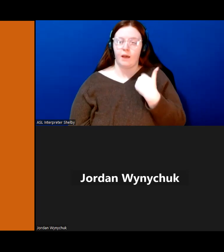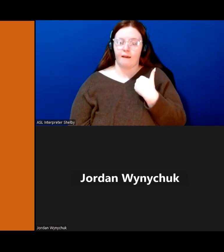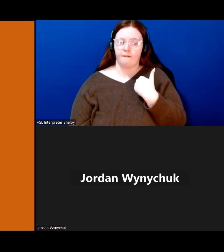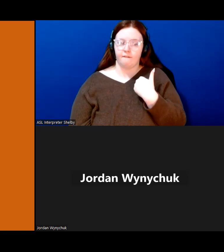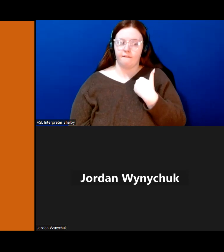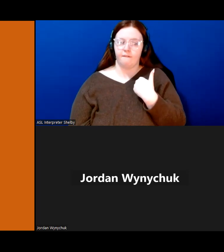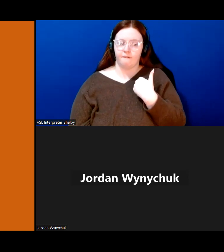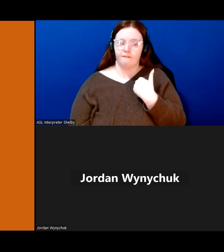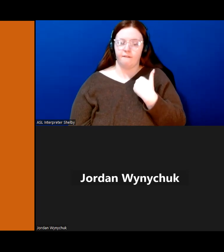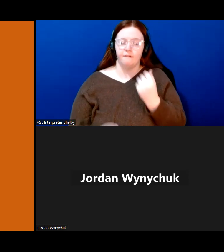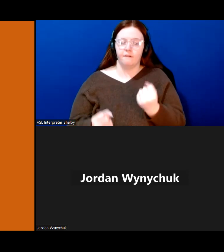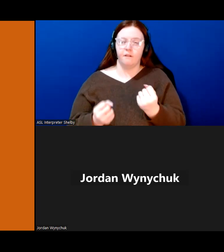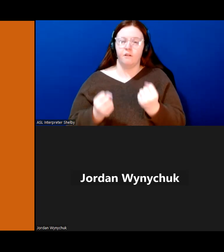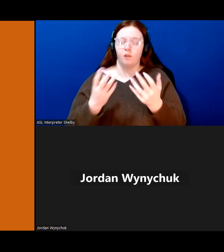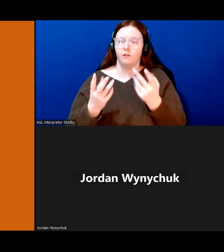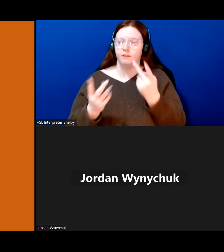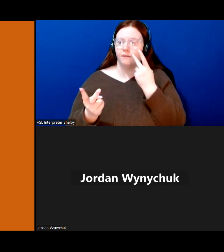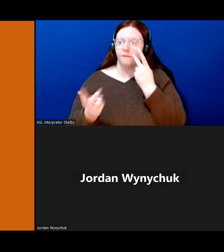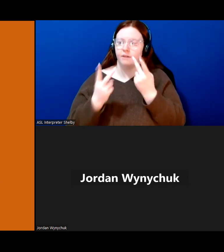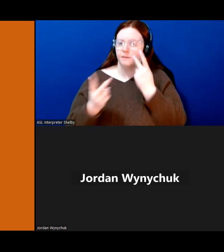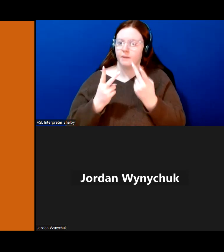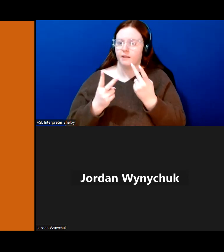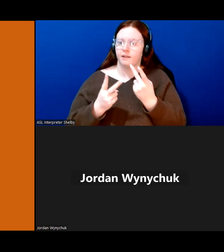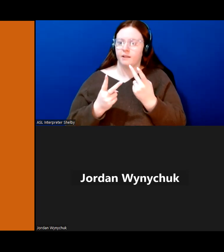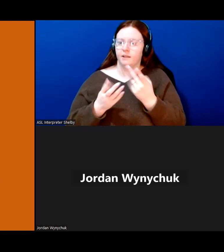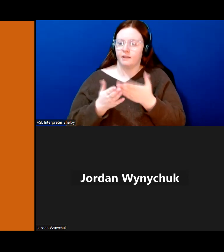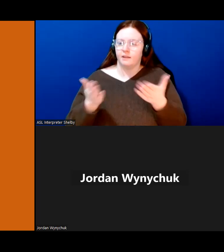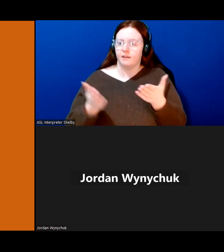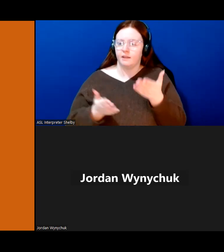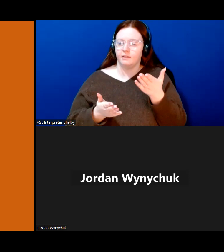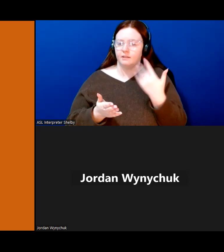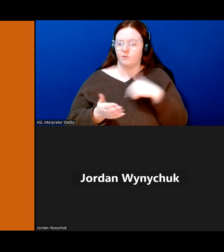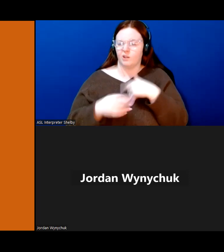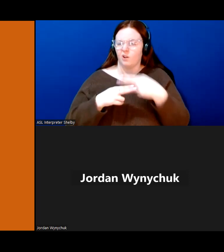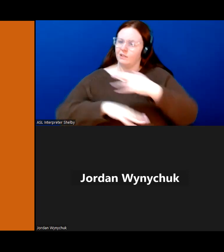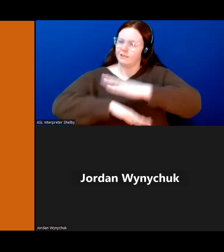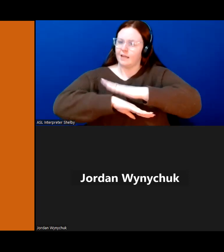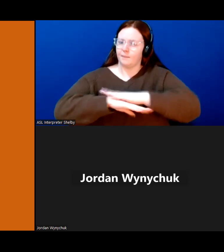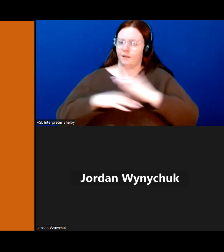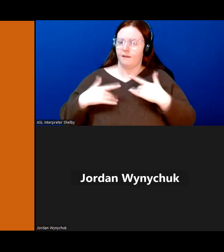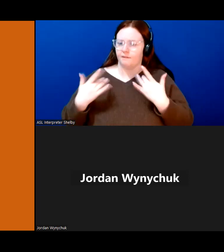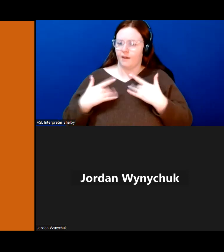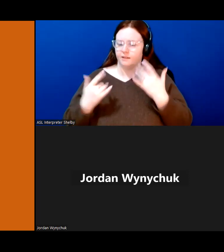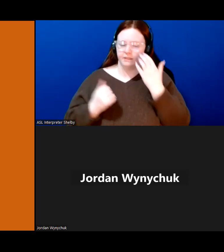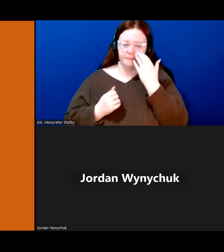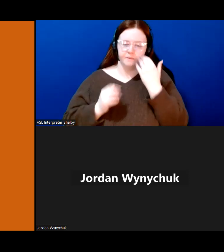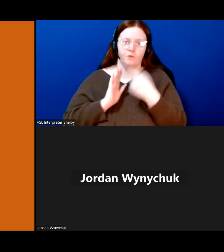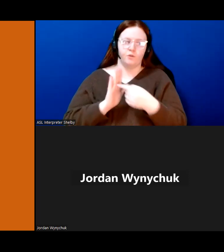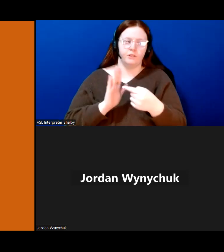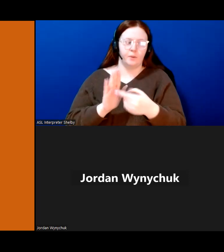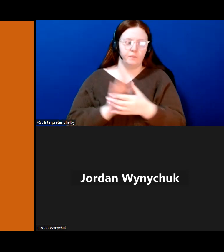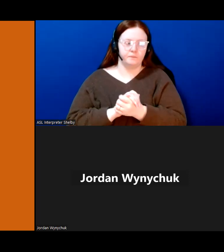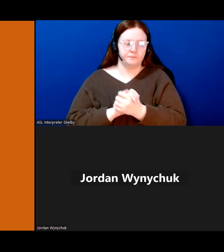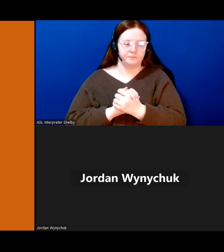a lot of our visibility items at our tabling events, we call them. So for instance, we've